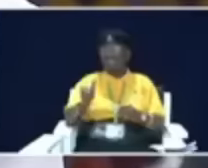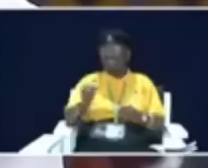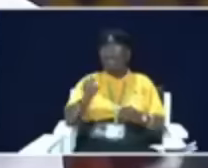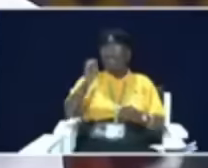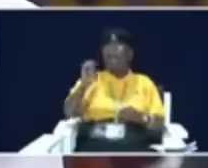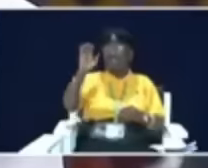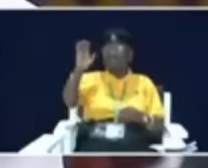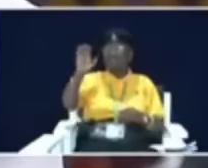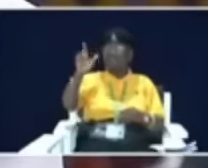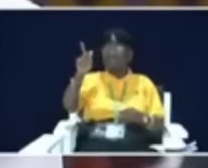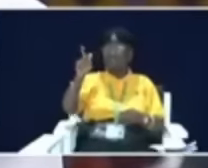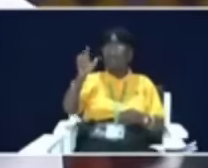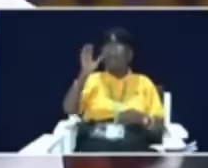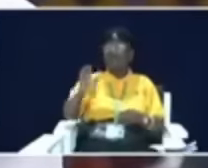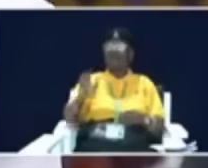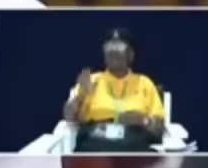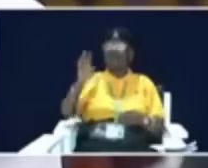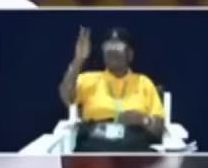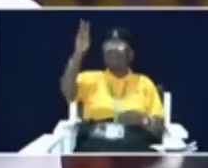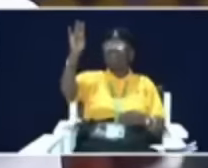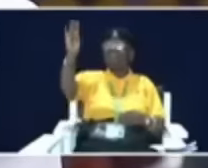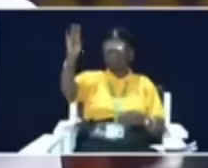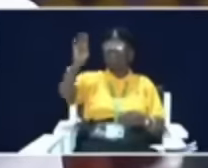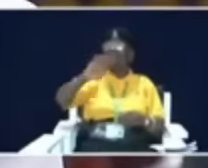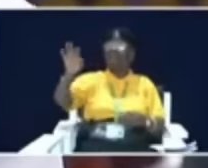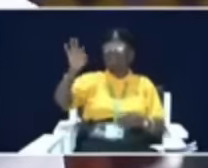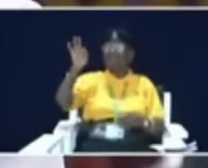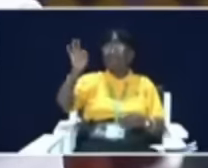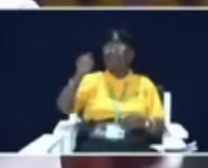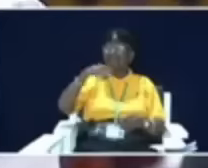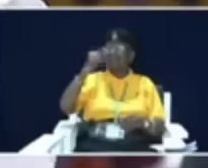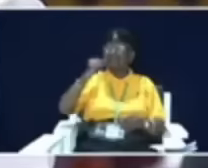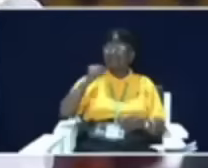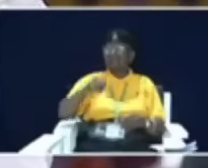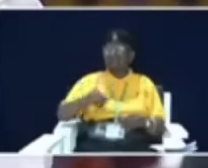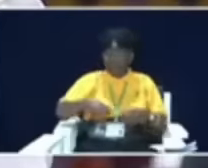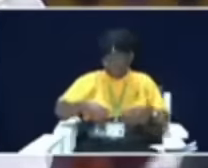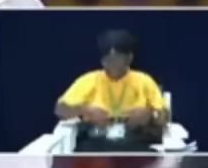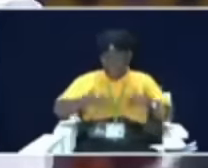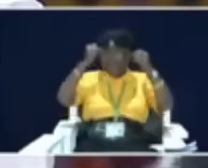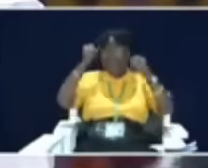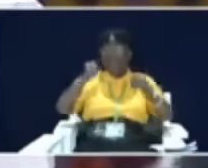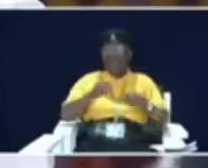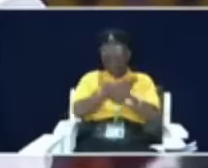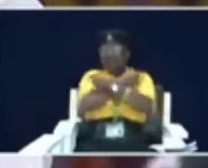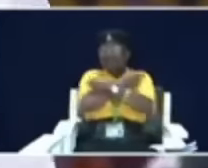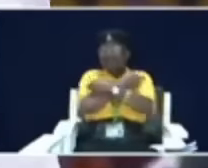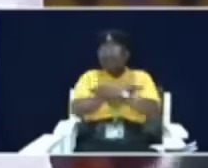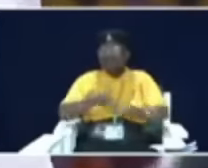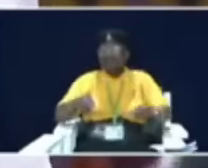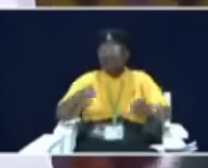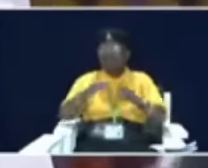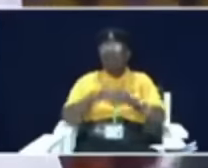Ecclesiastes chapter 7 verse 9. Ecclesiastes 7 verse 9 says, anger rests in the bosom of